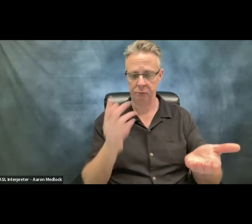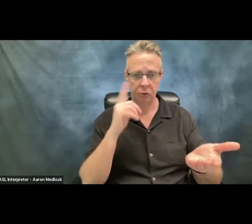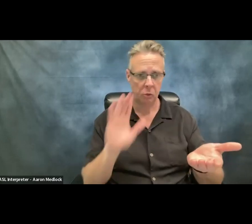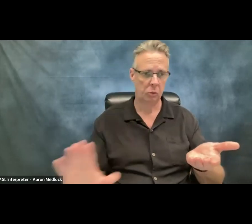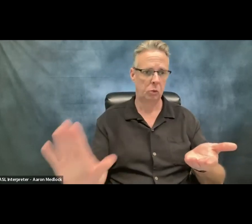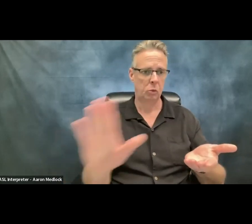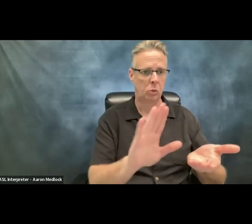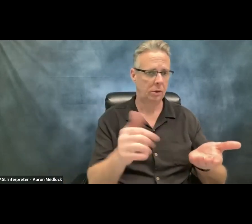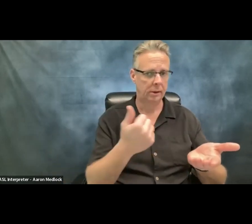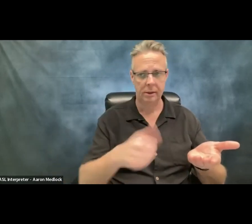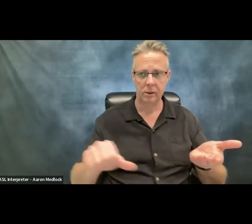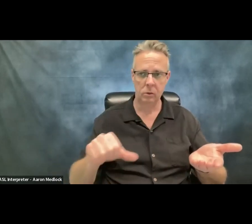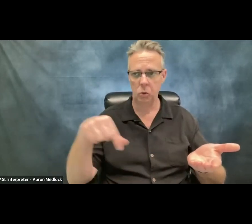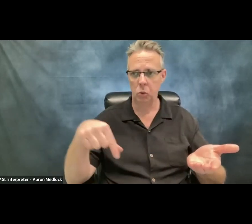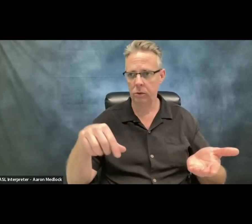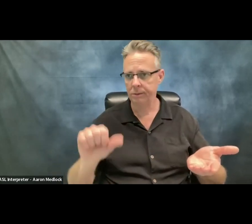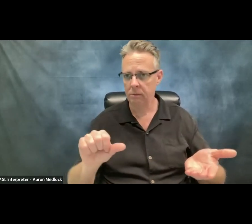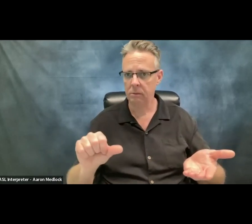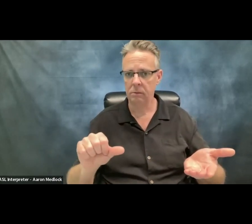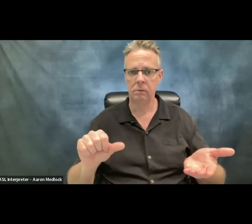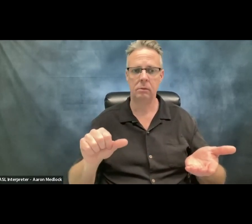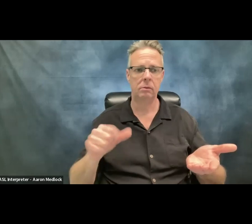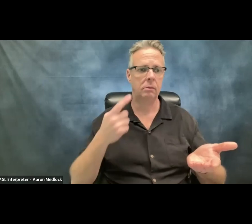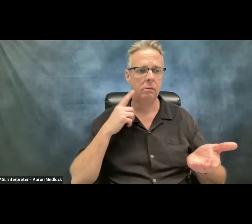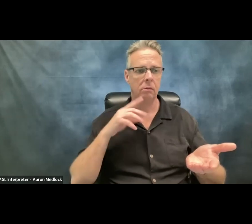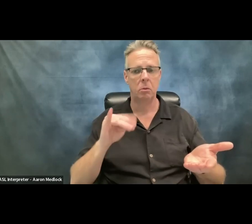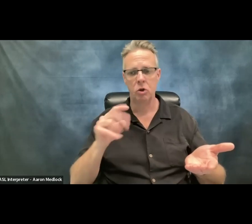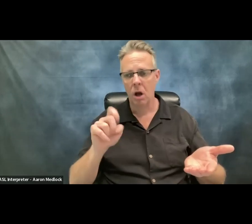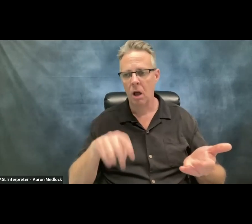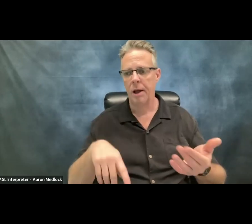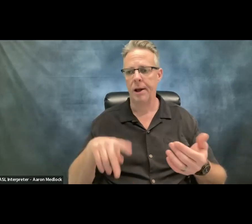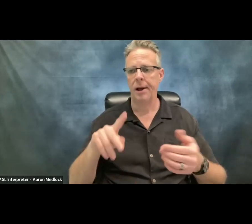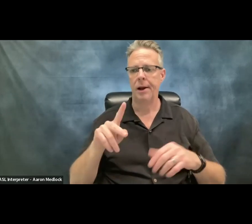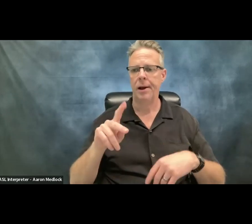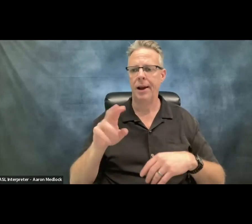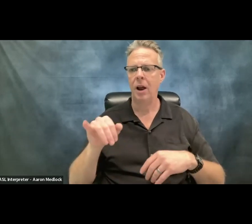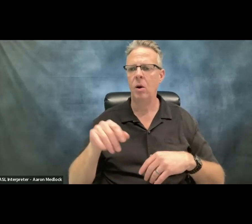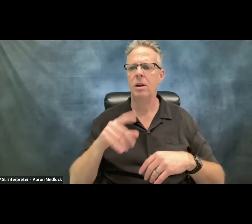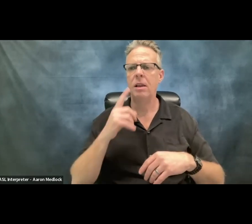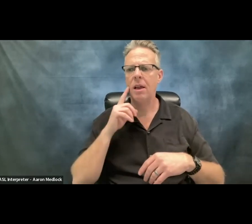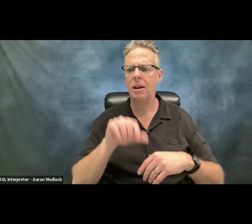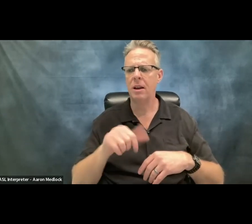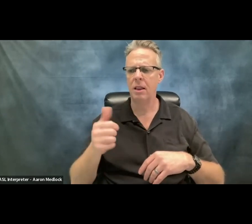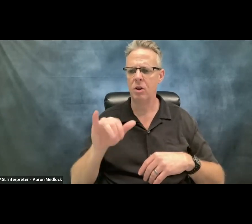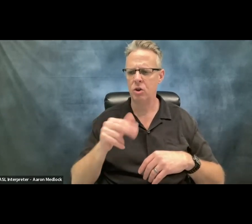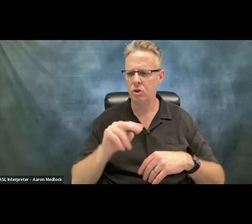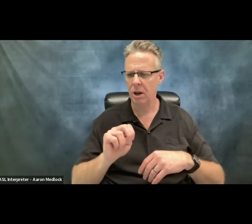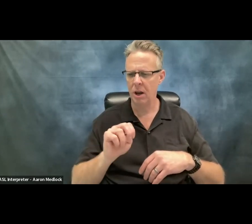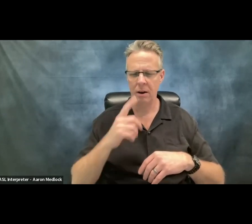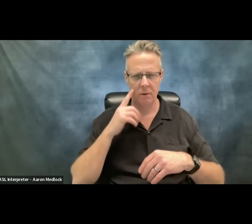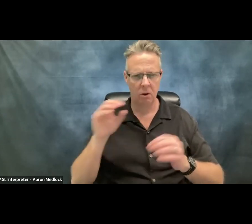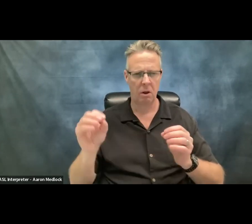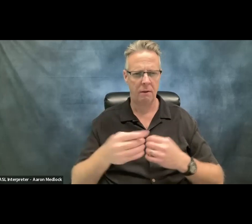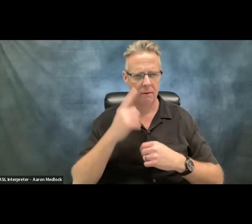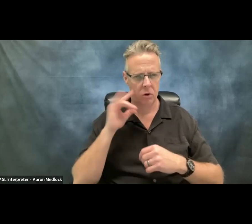and see if you have questions for Carrie, Michelle. I think there was something in there from Jane and the Office of the